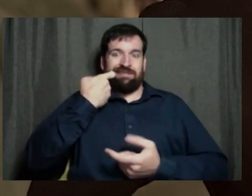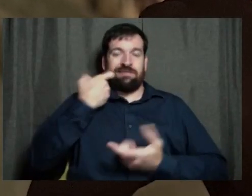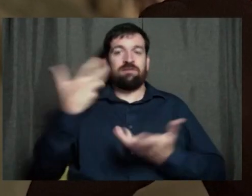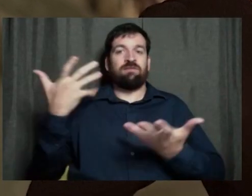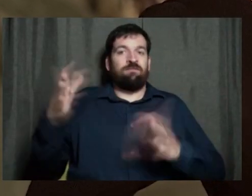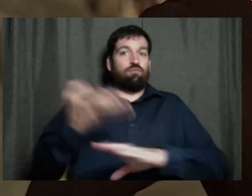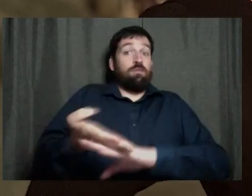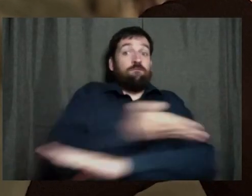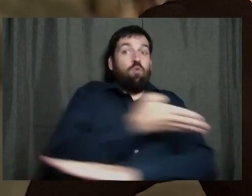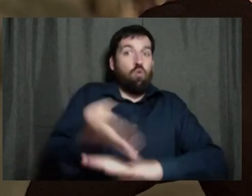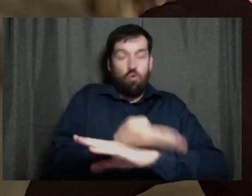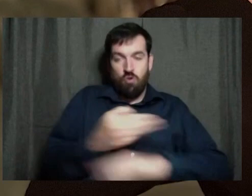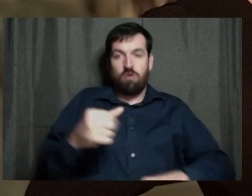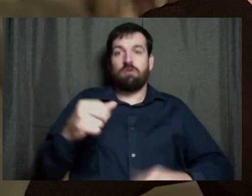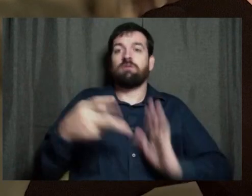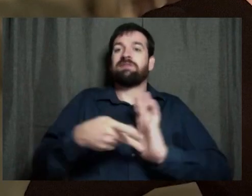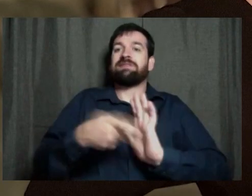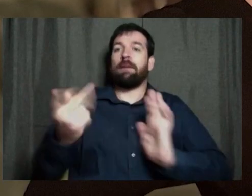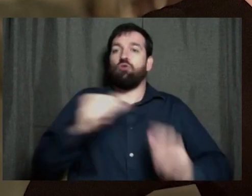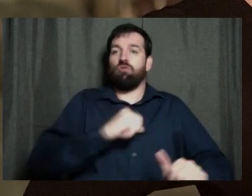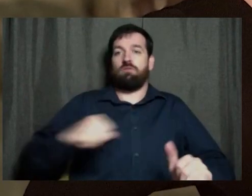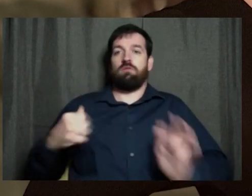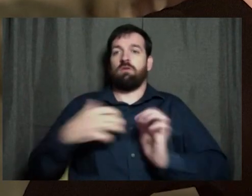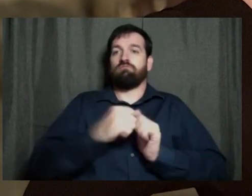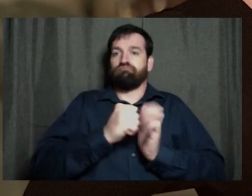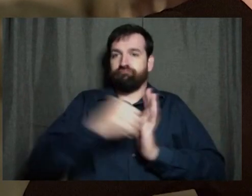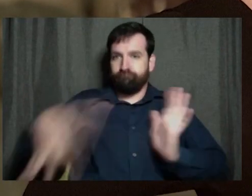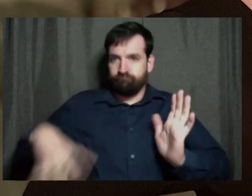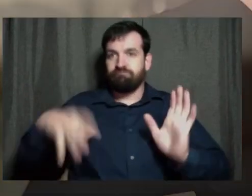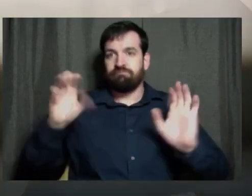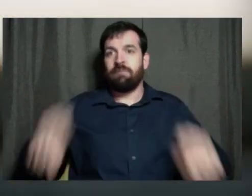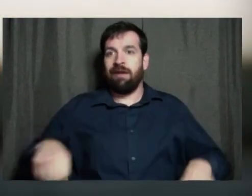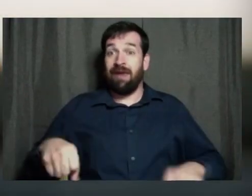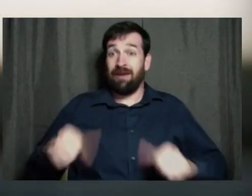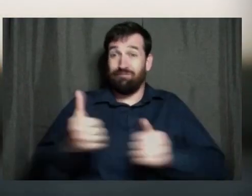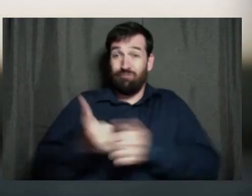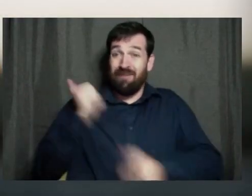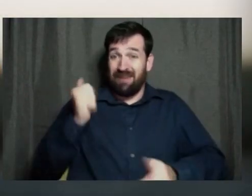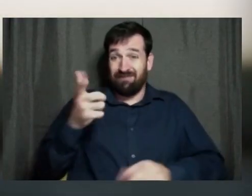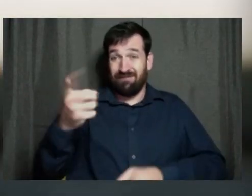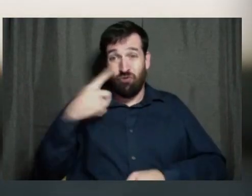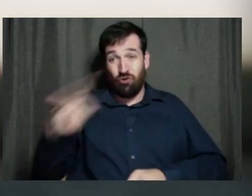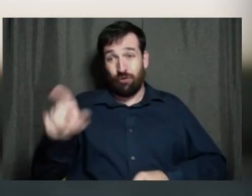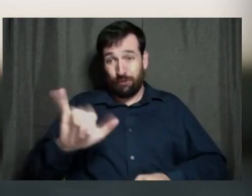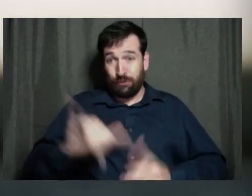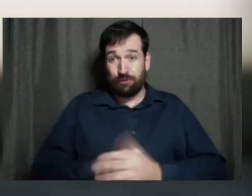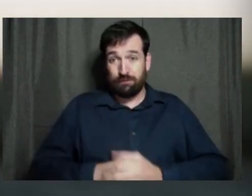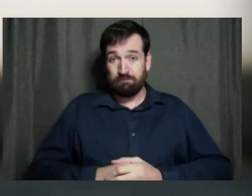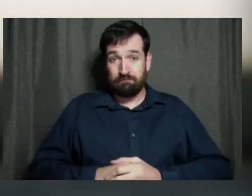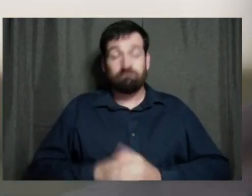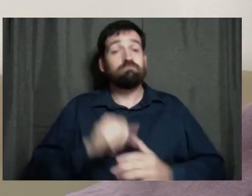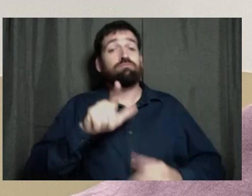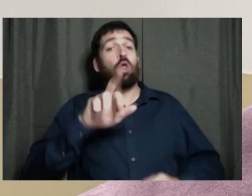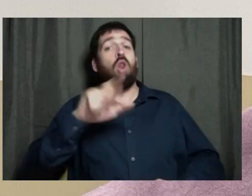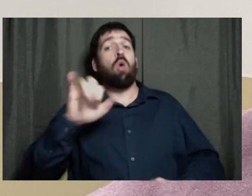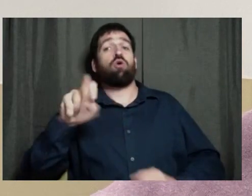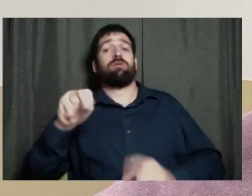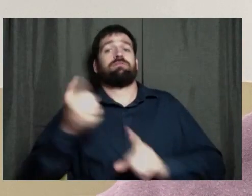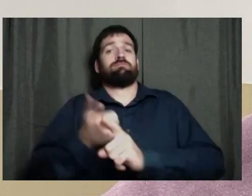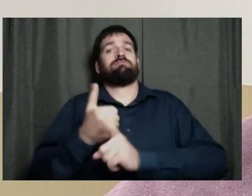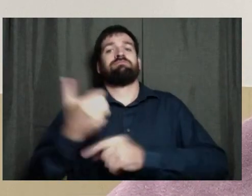mastectomy, so we were able to prevent this from ever happening to her. Lauren is now taking part in a